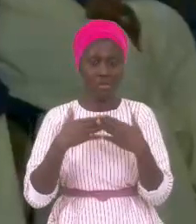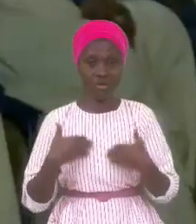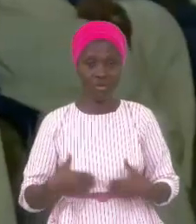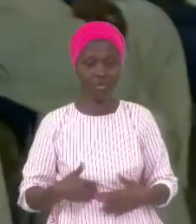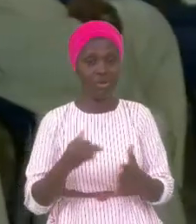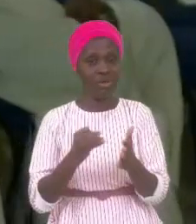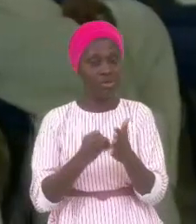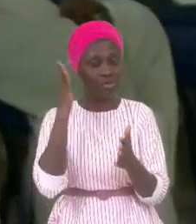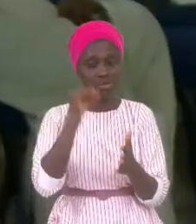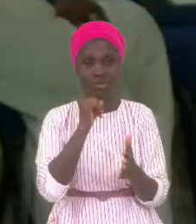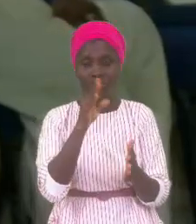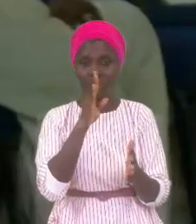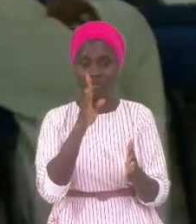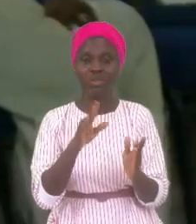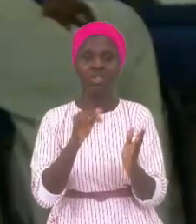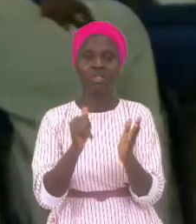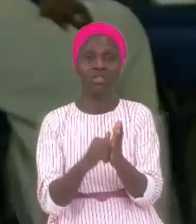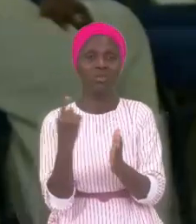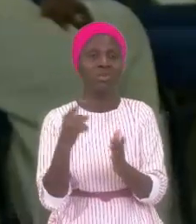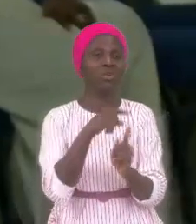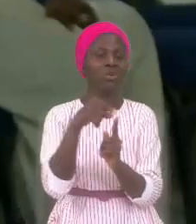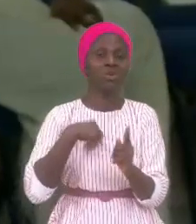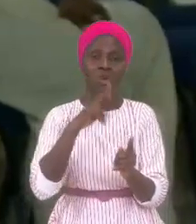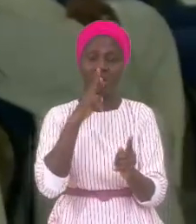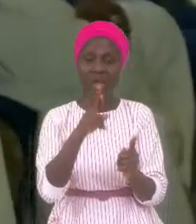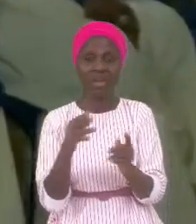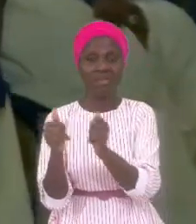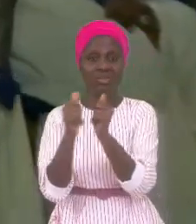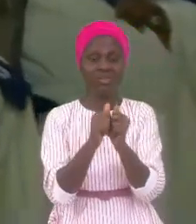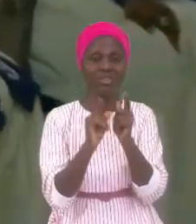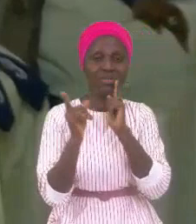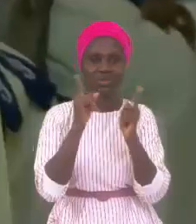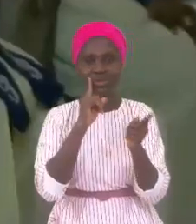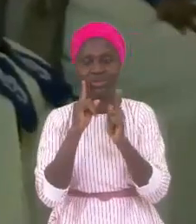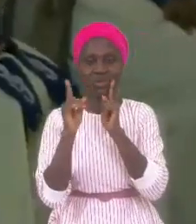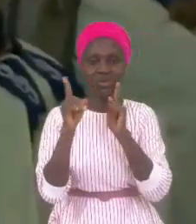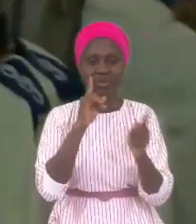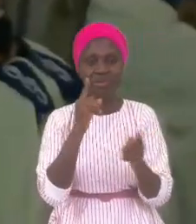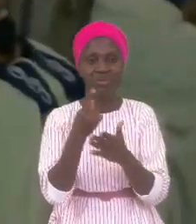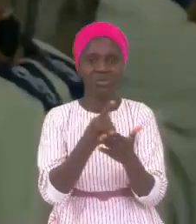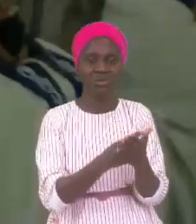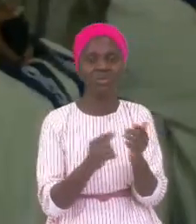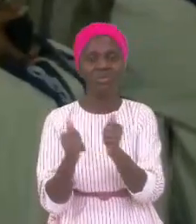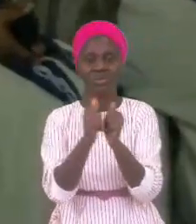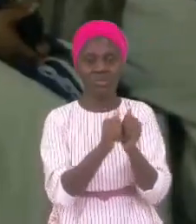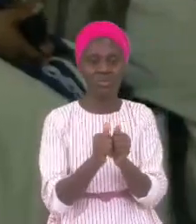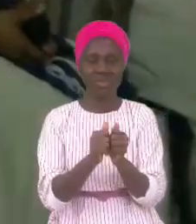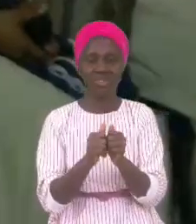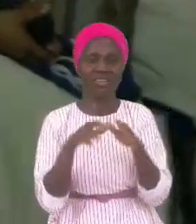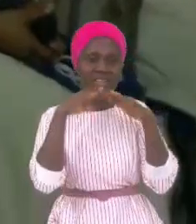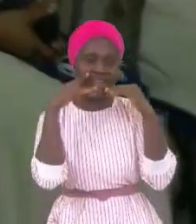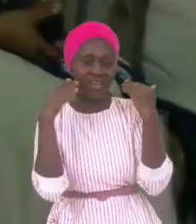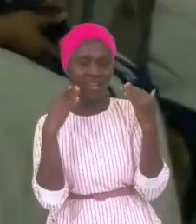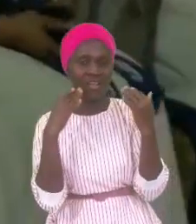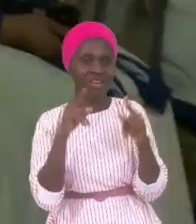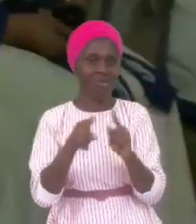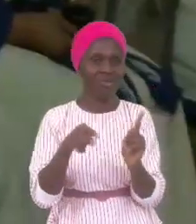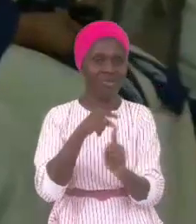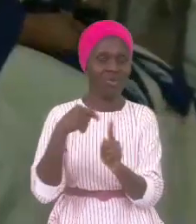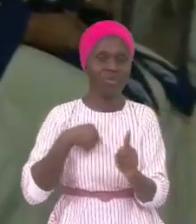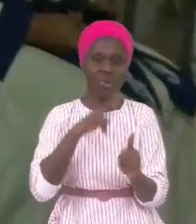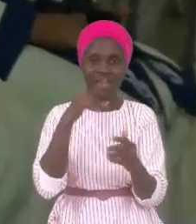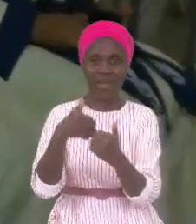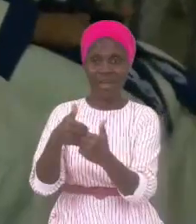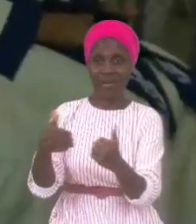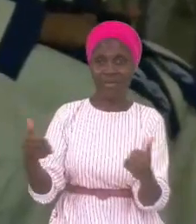when we're together, we see each other face to face, then we talk well to each other and about each other. But when we're apart, then we see